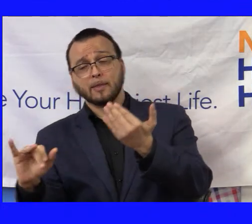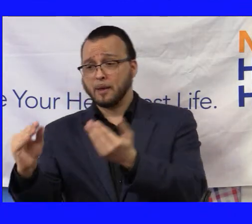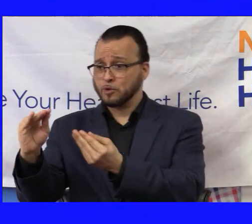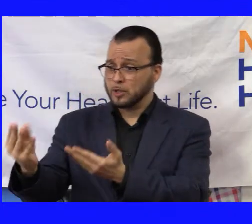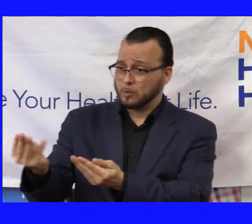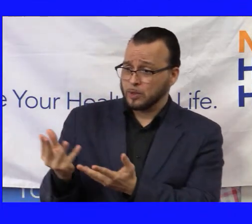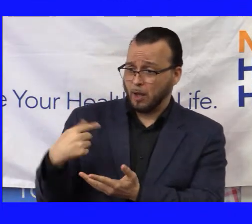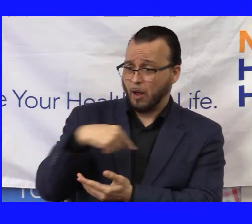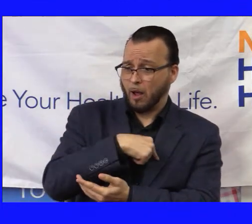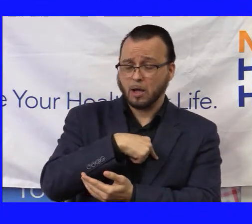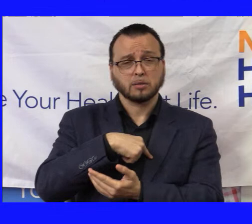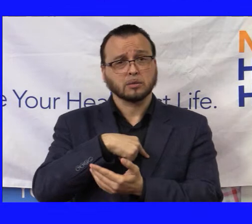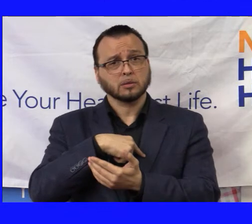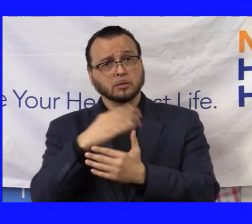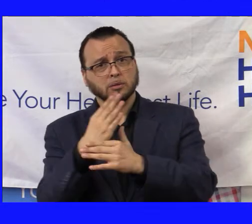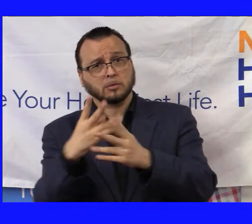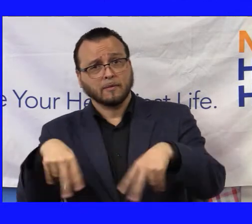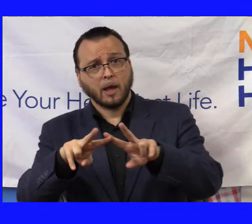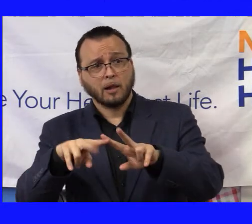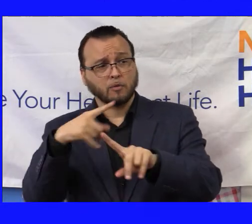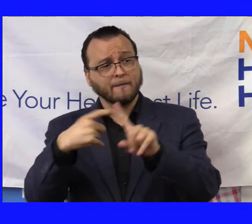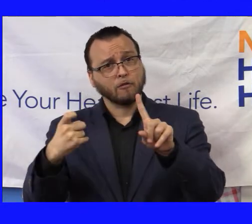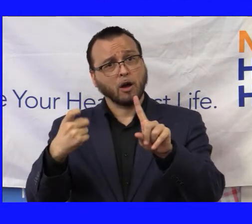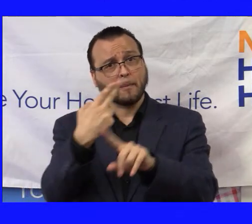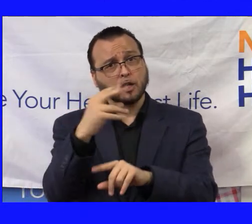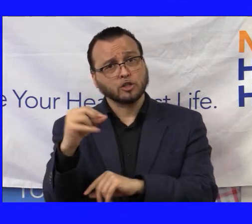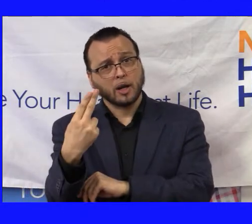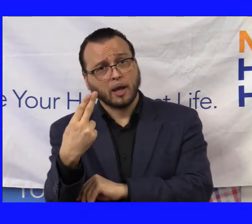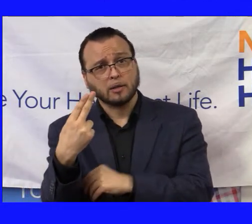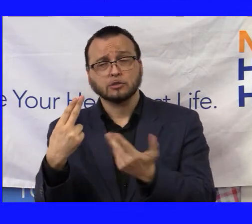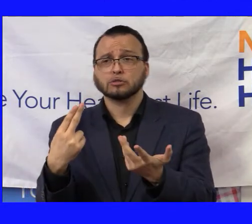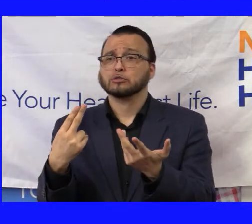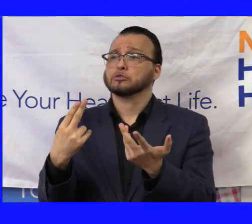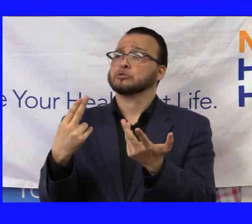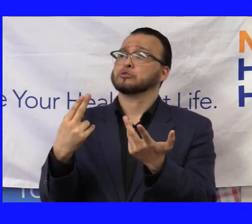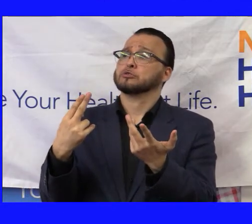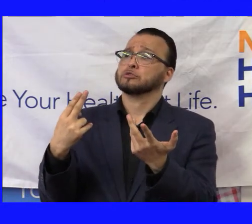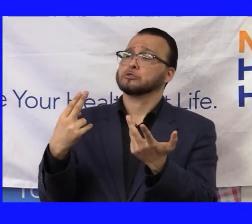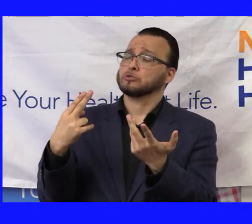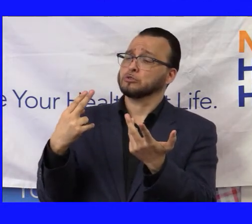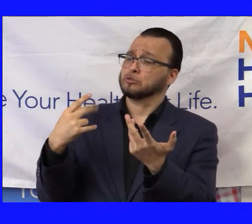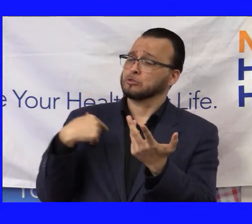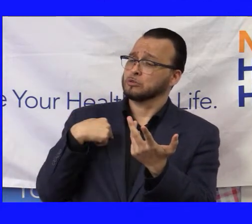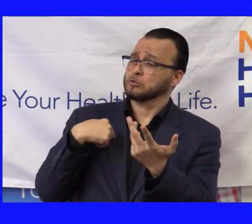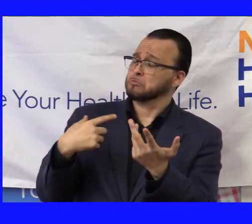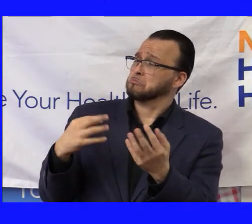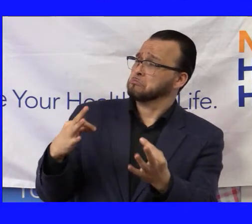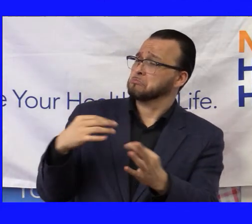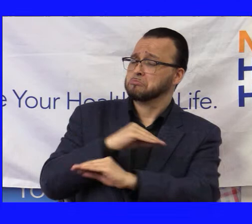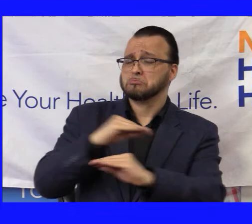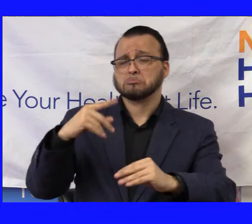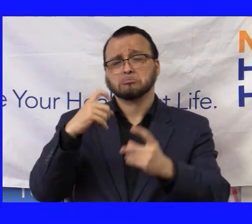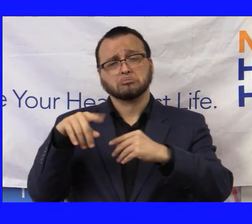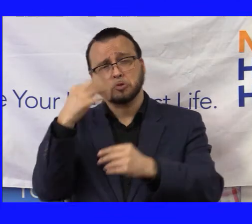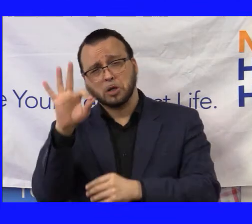the rating and evaluation given by H&H. And I want to thank you. I have no questions other than that